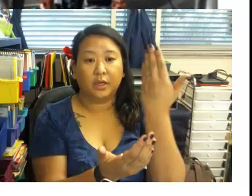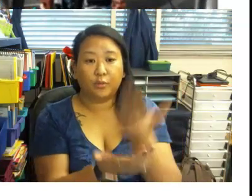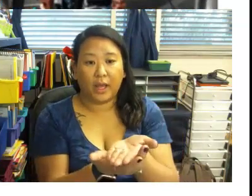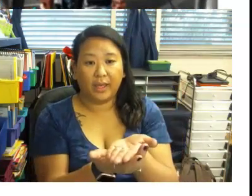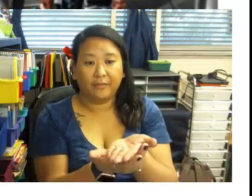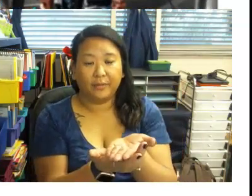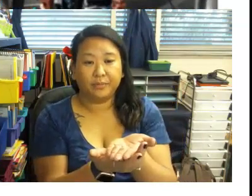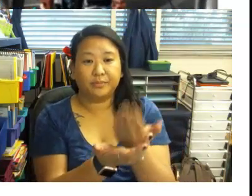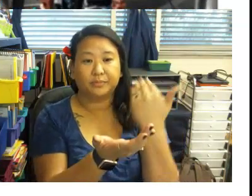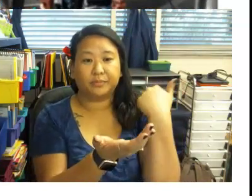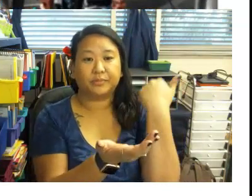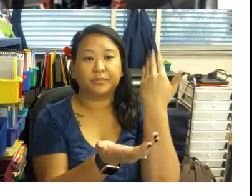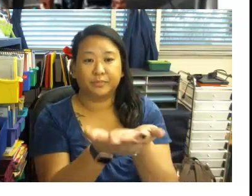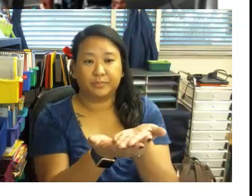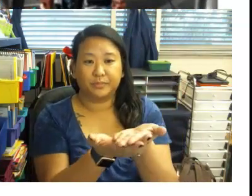To arrive.